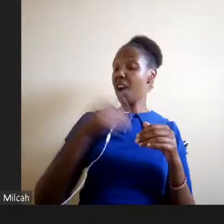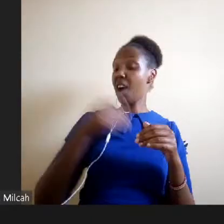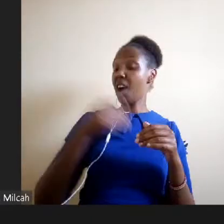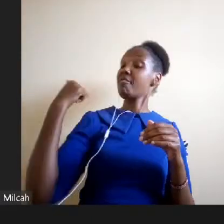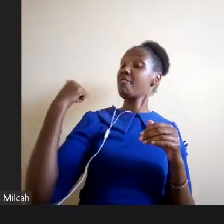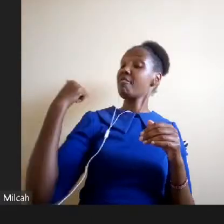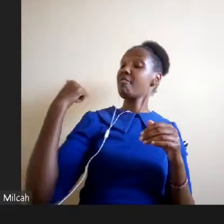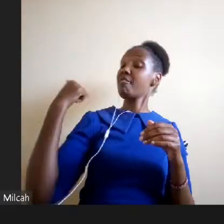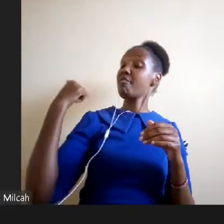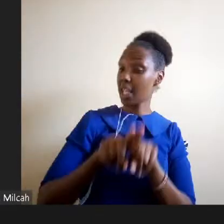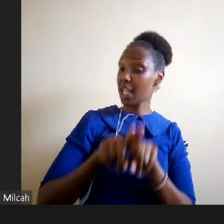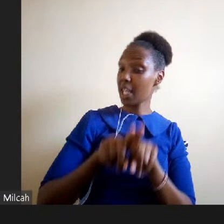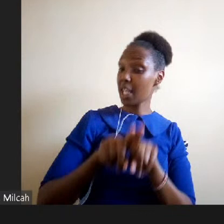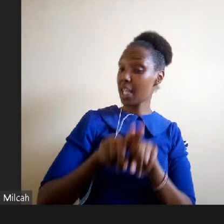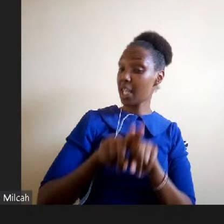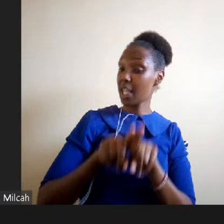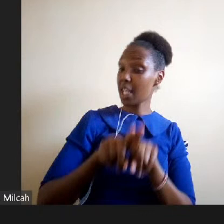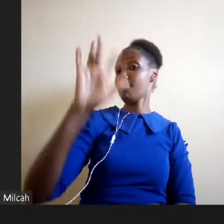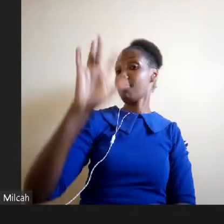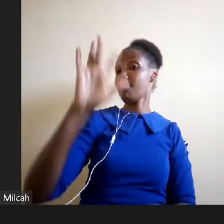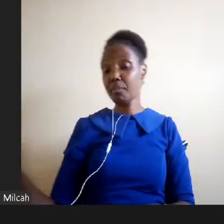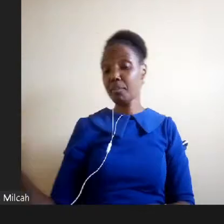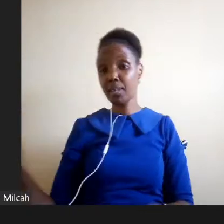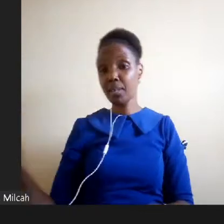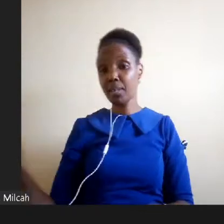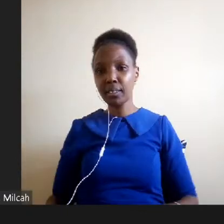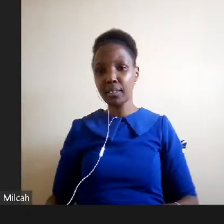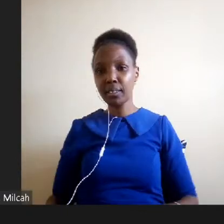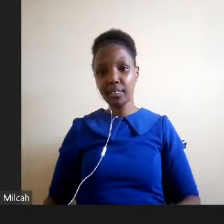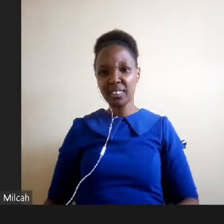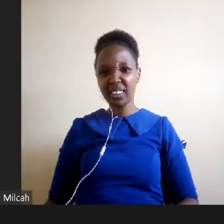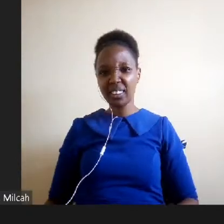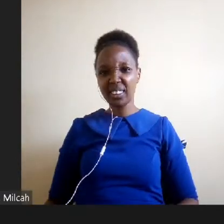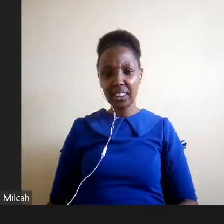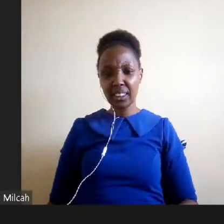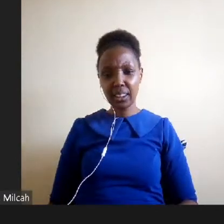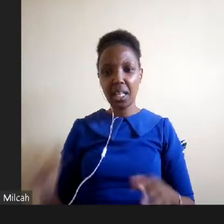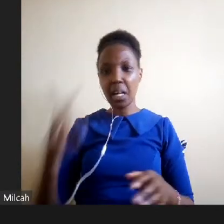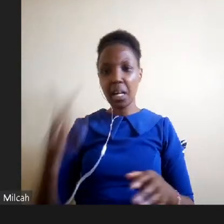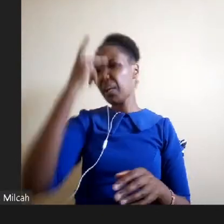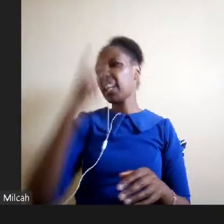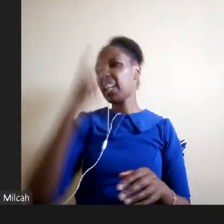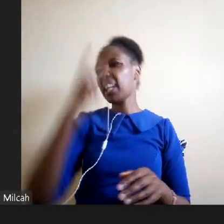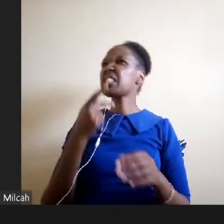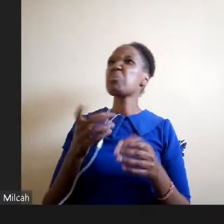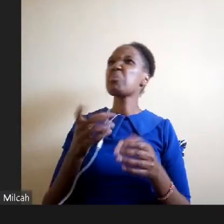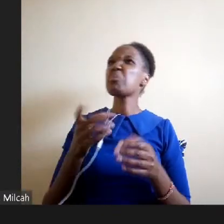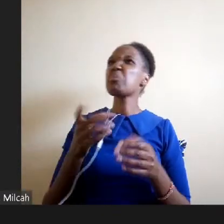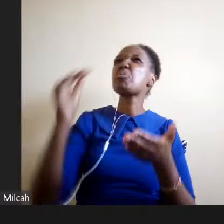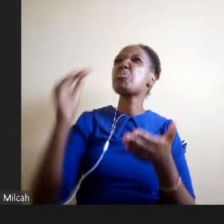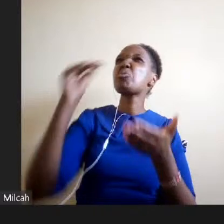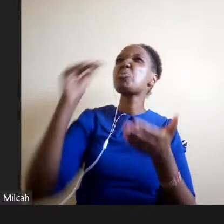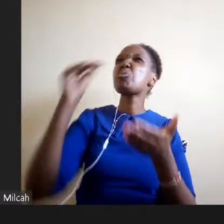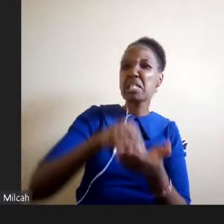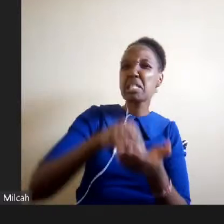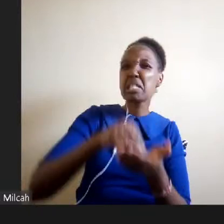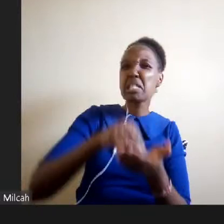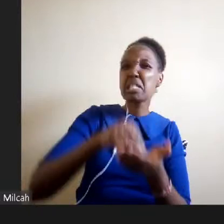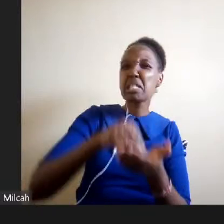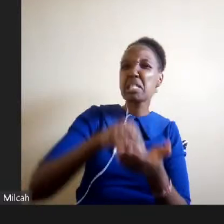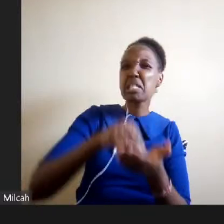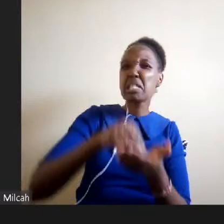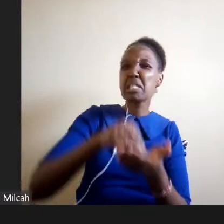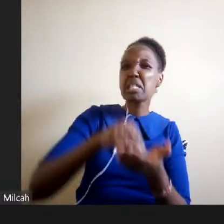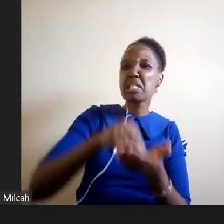make this information not common. I know for parents, we always we tend to lean along putting our children's names